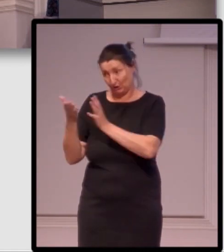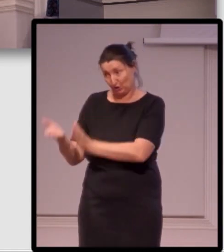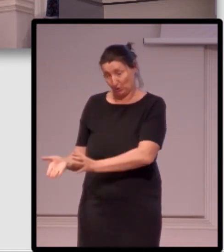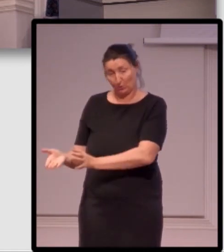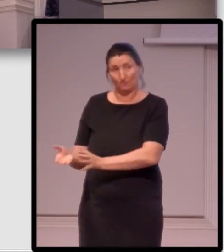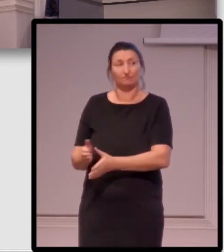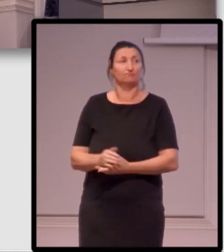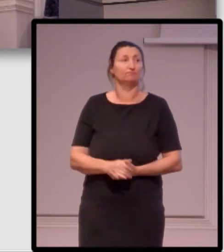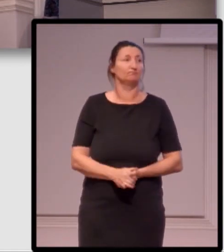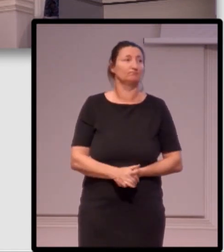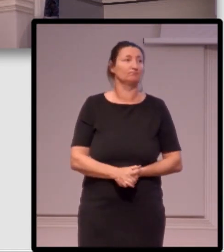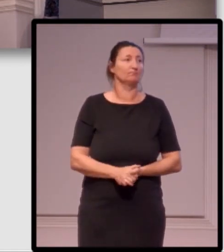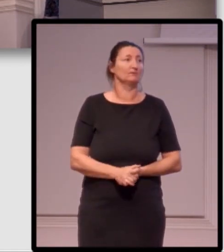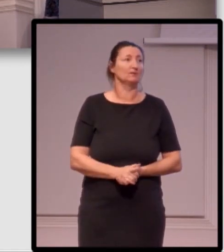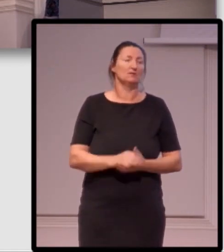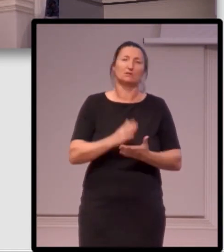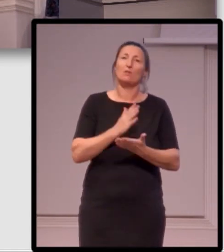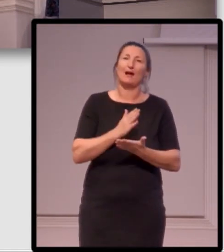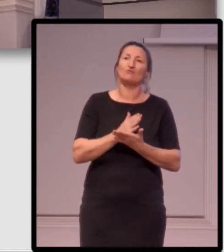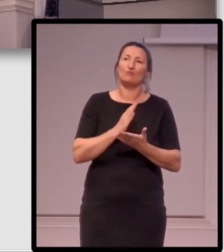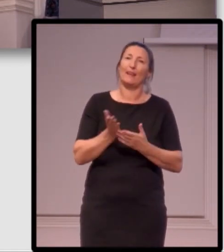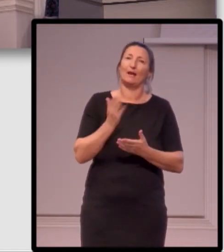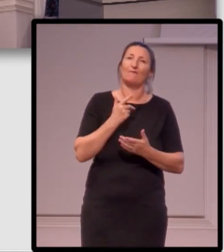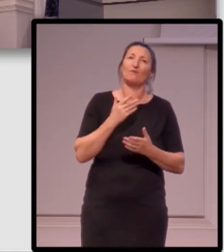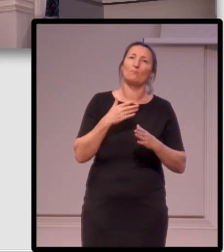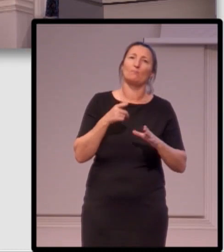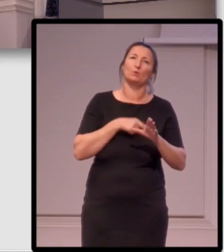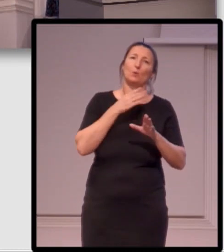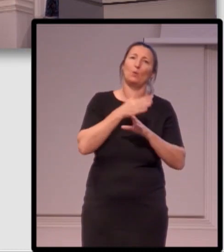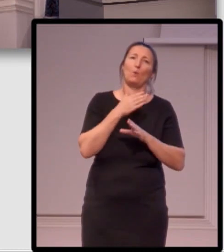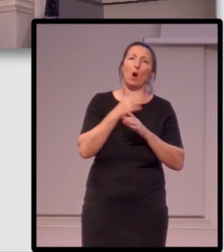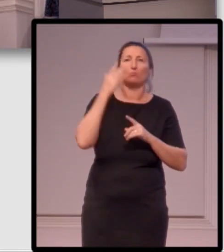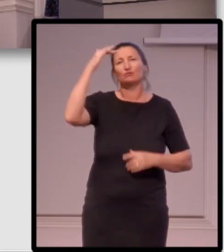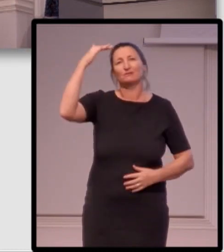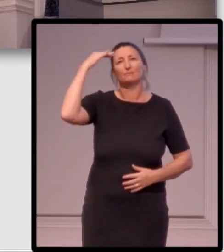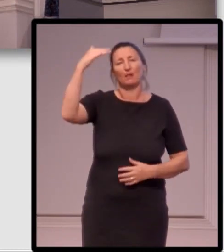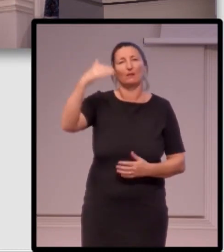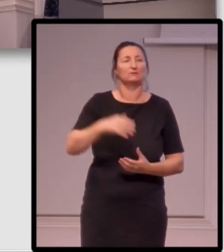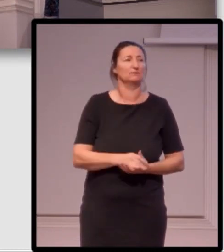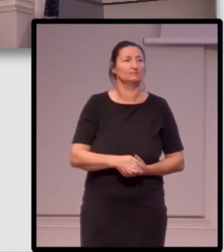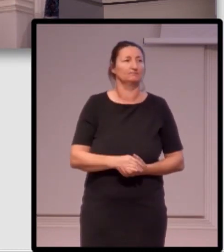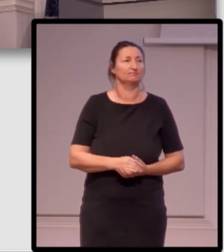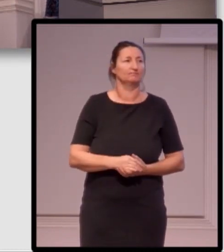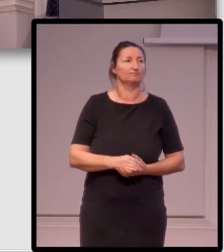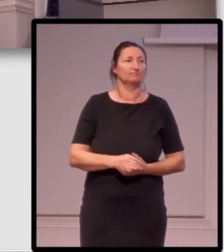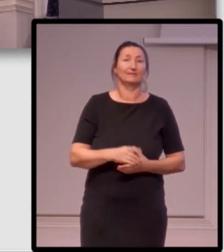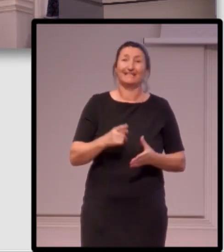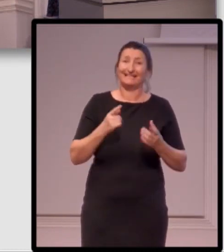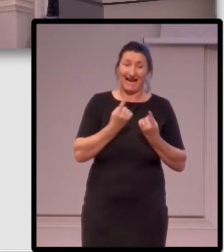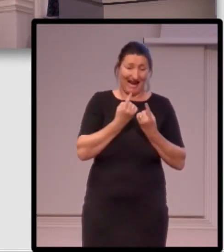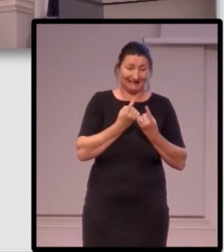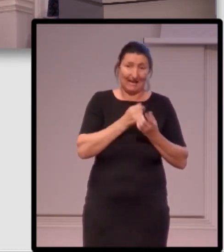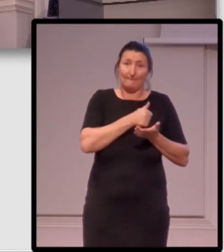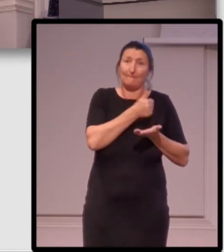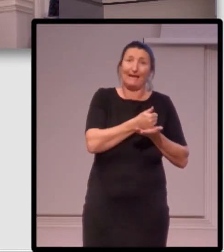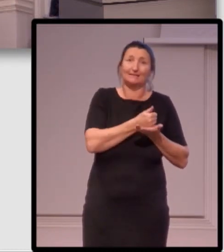people. And that's kind of coming from our youth work principles in the way that we run our programme. It's asset-based, so we don't start by going,